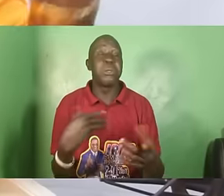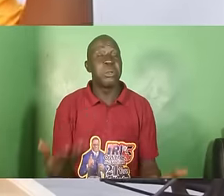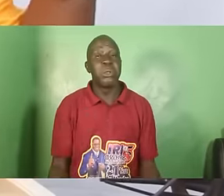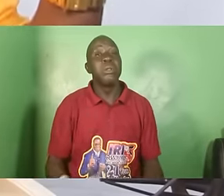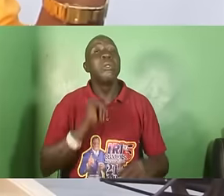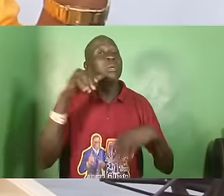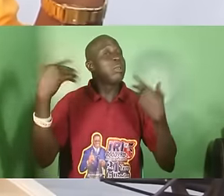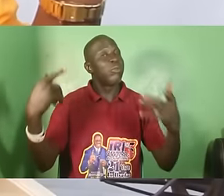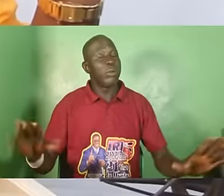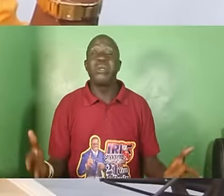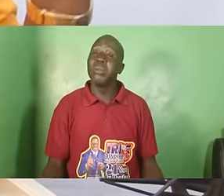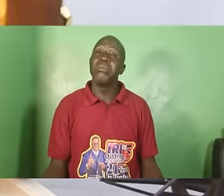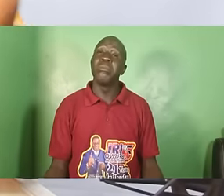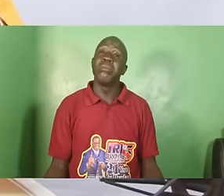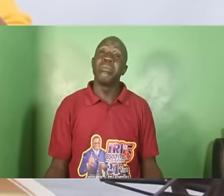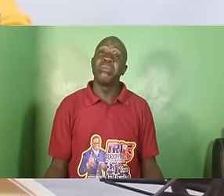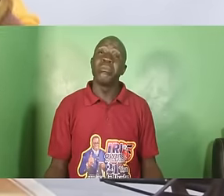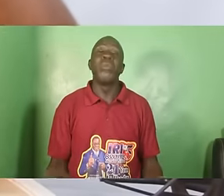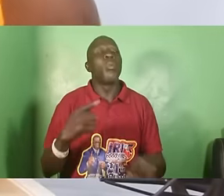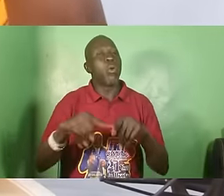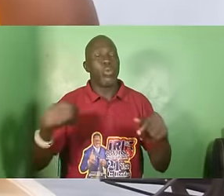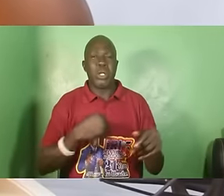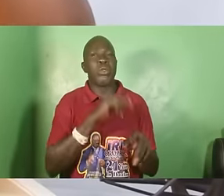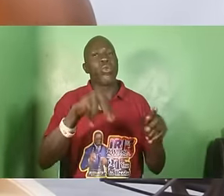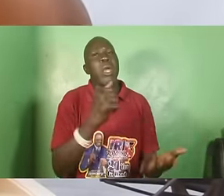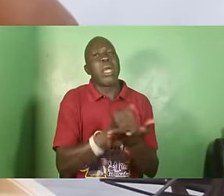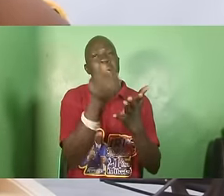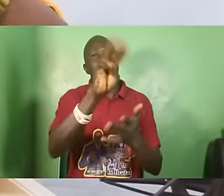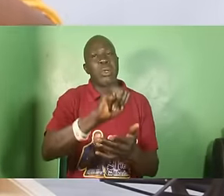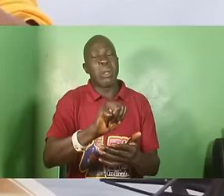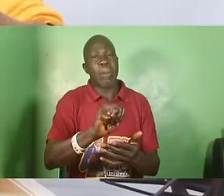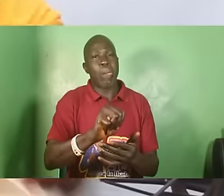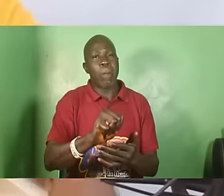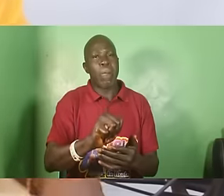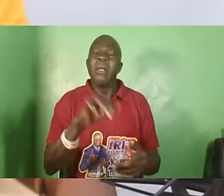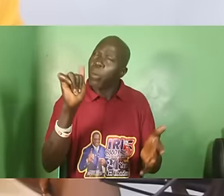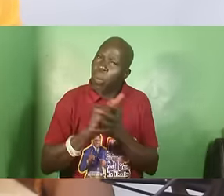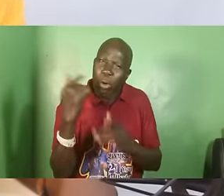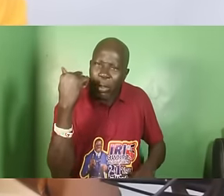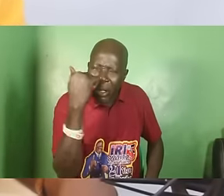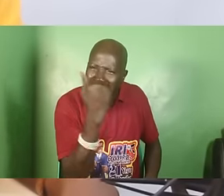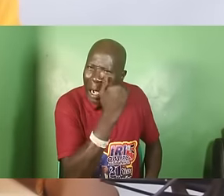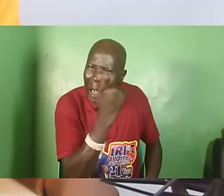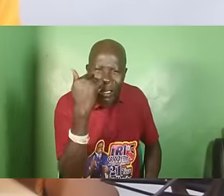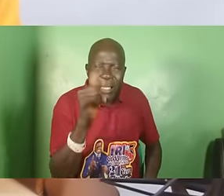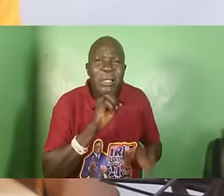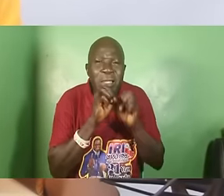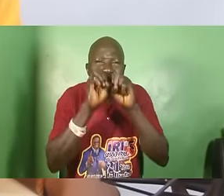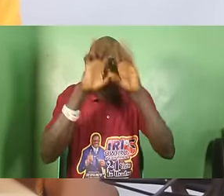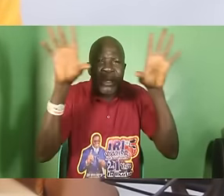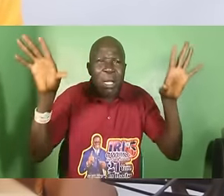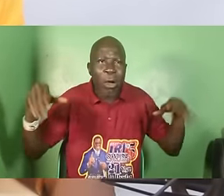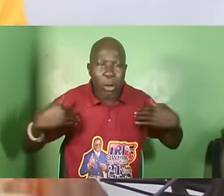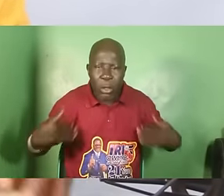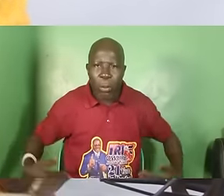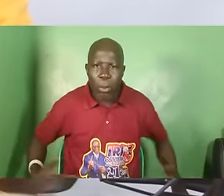salary. Nothing again. Aye kan ran won lowo. We supposed to help them. Ewo oju ma ni male ara. Eyes is the